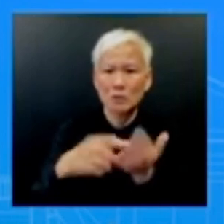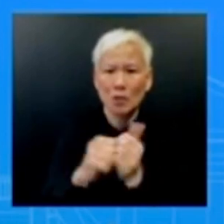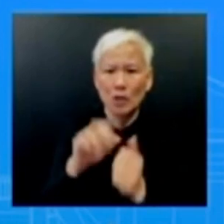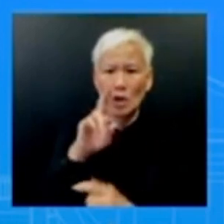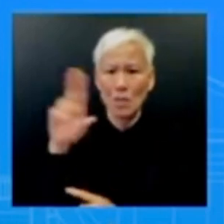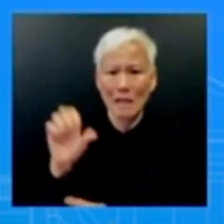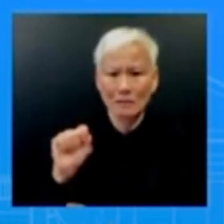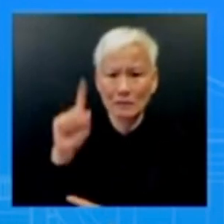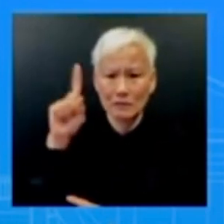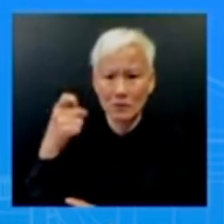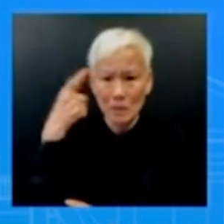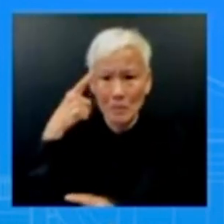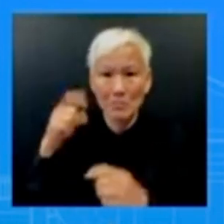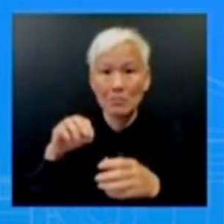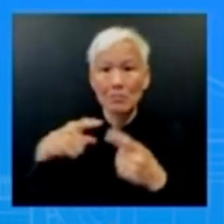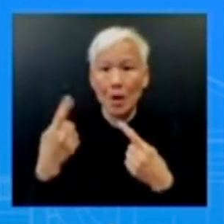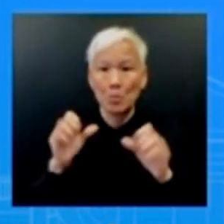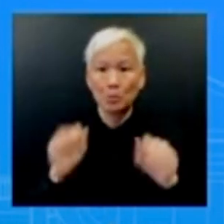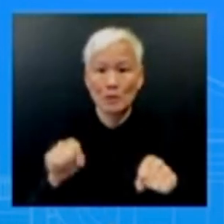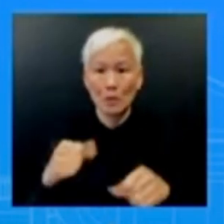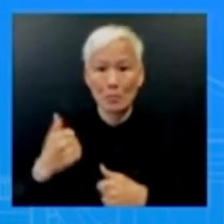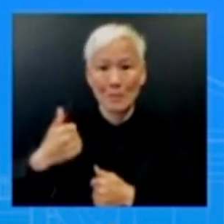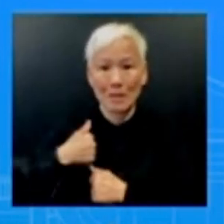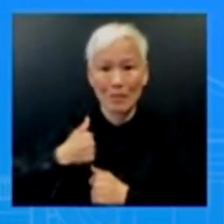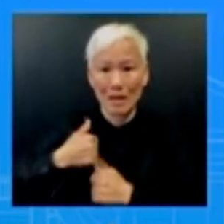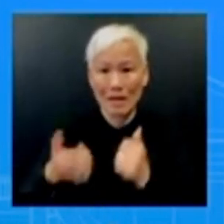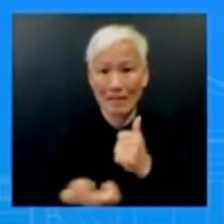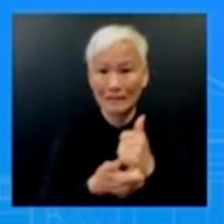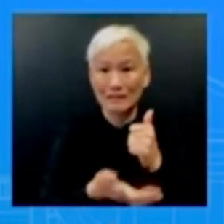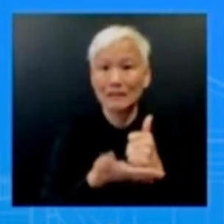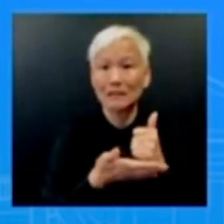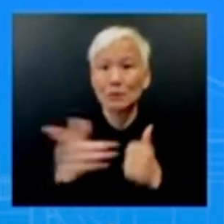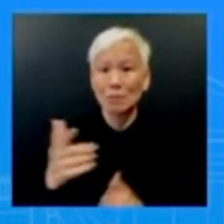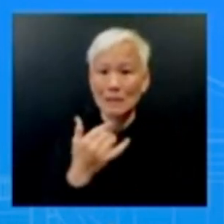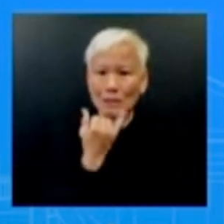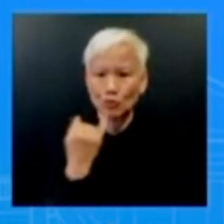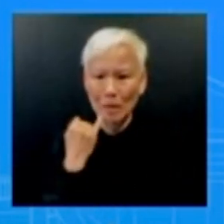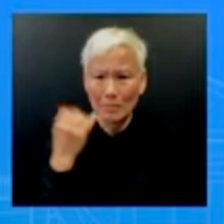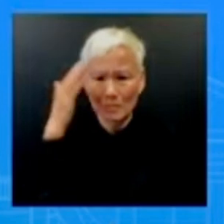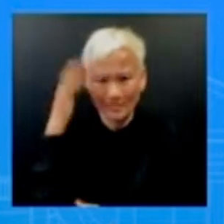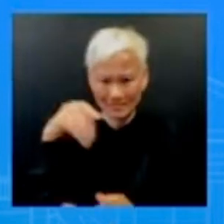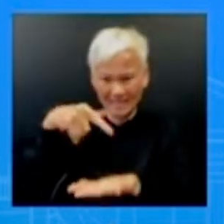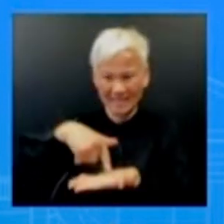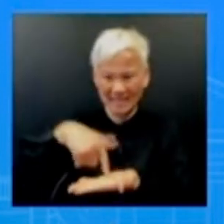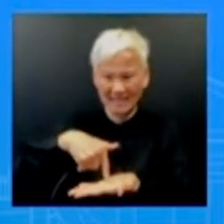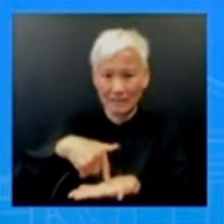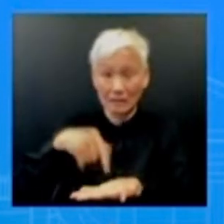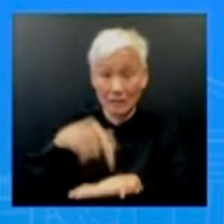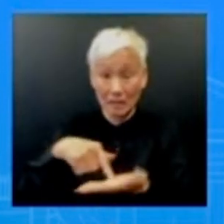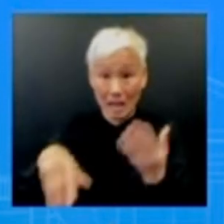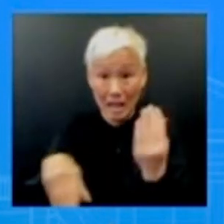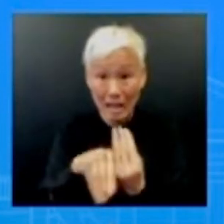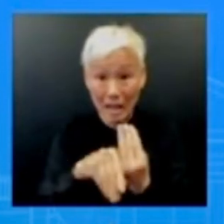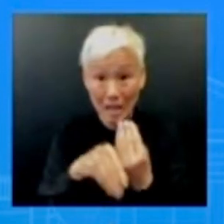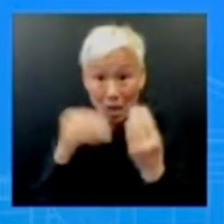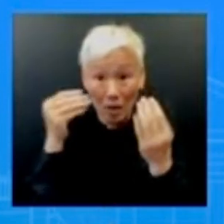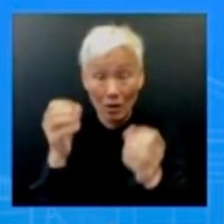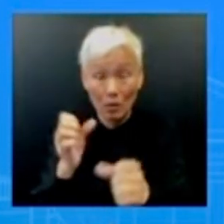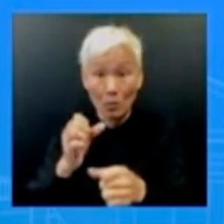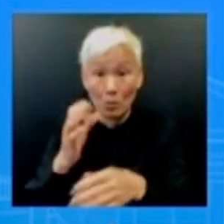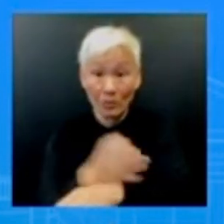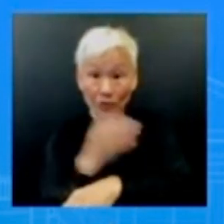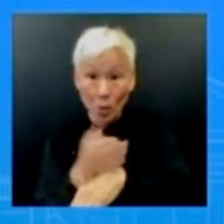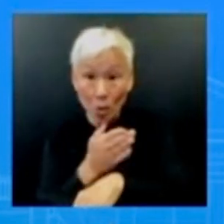Israel because of if these judicial reforms do proceed? There are a number of instances around the world where the